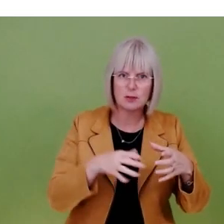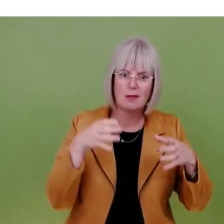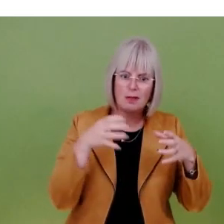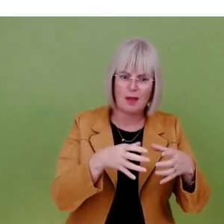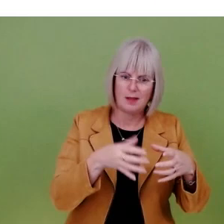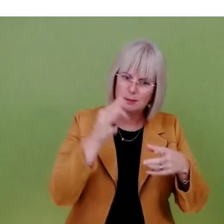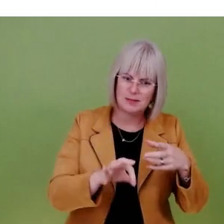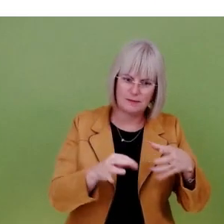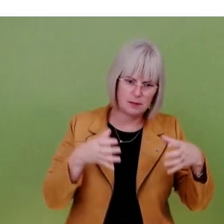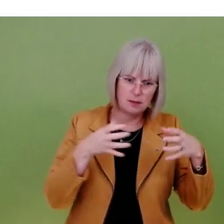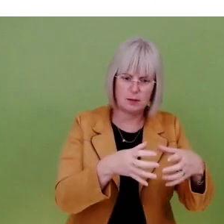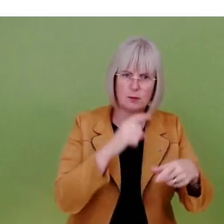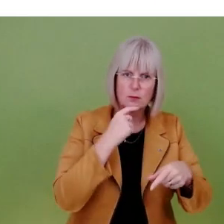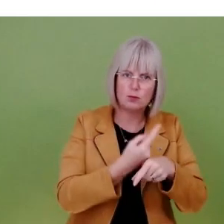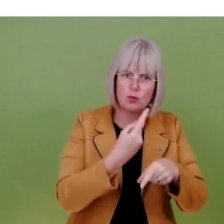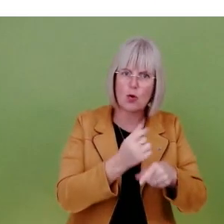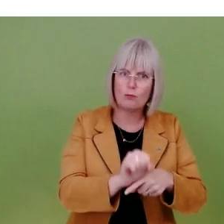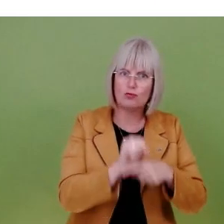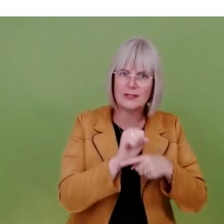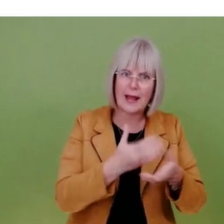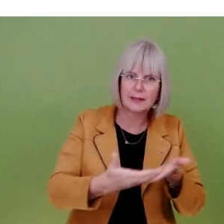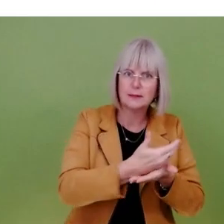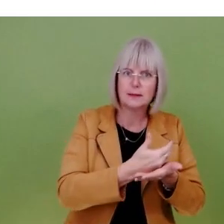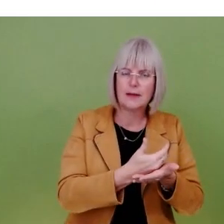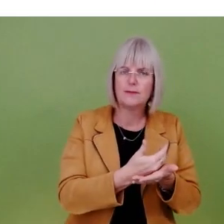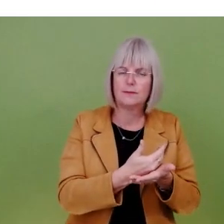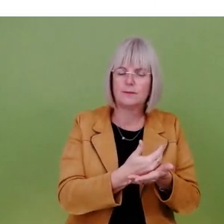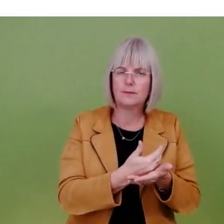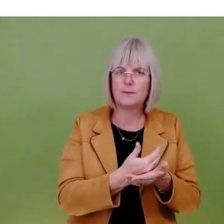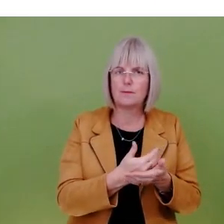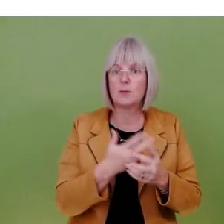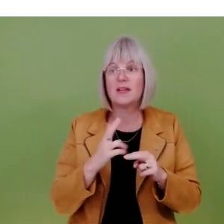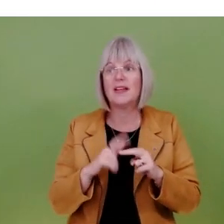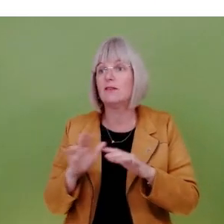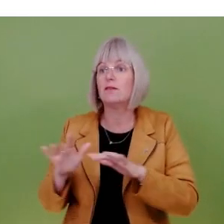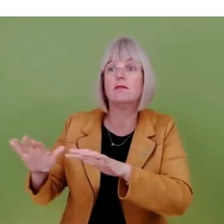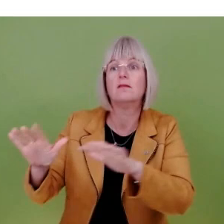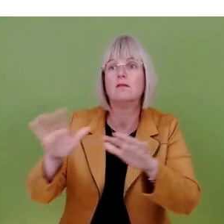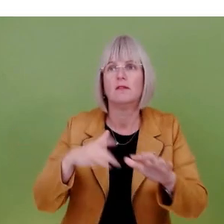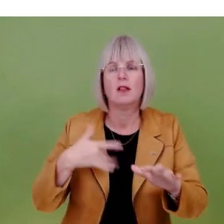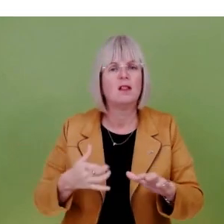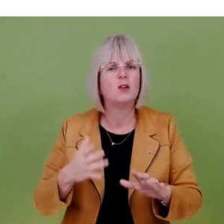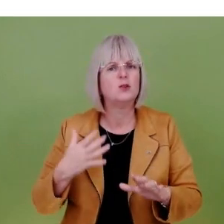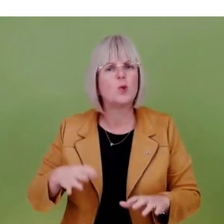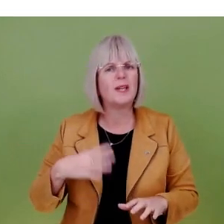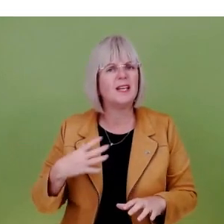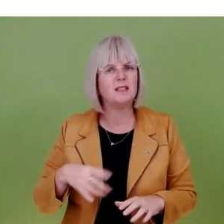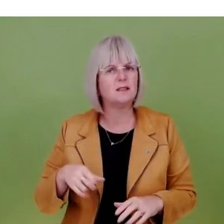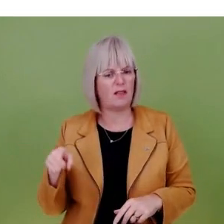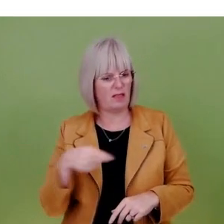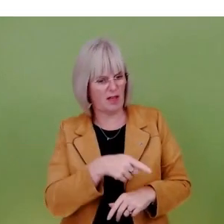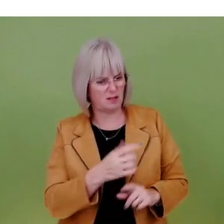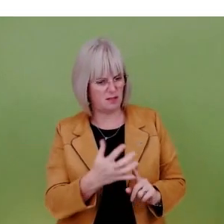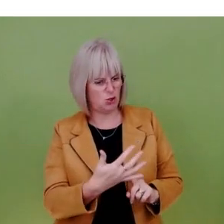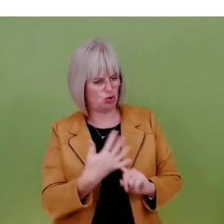you know, if out there there's the idea that maybe that's not necessary and that discriminates against other majority groups, I think we need to